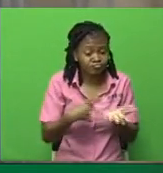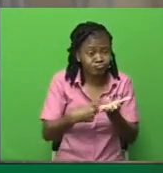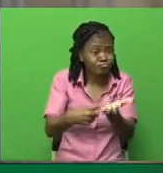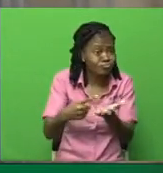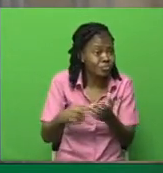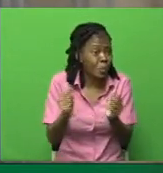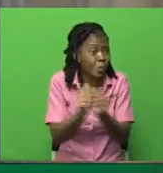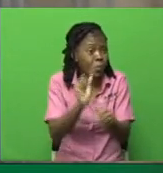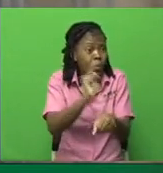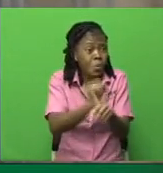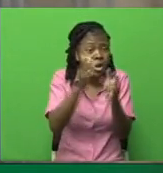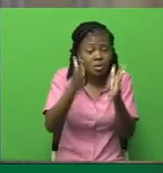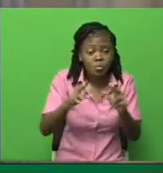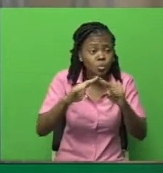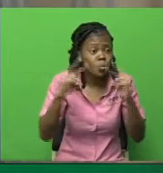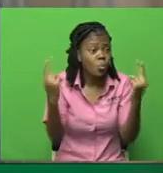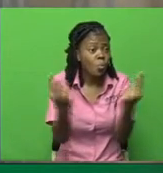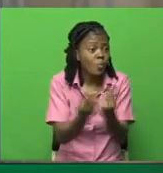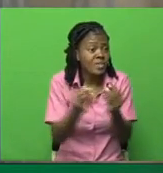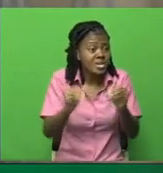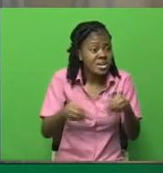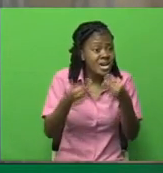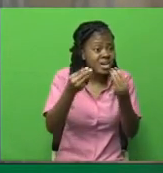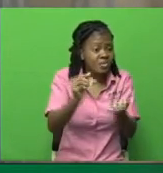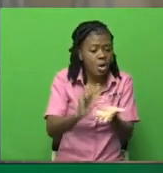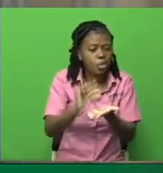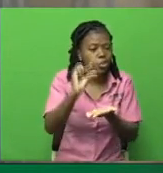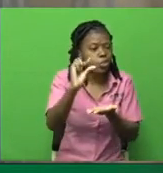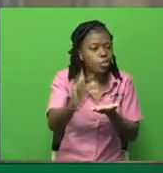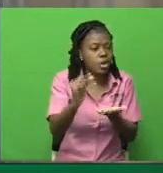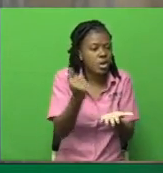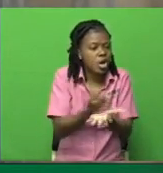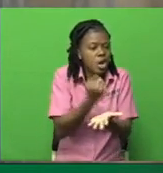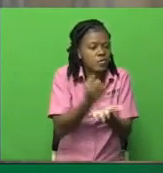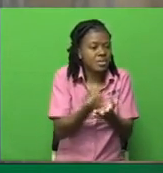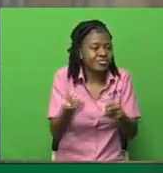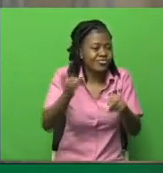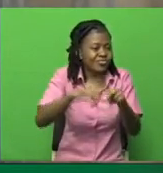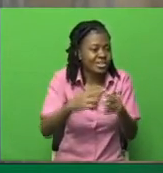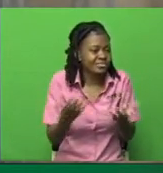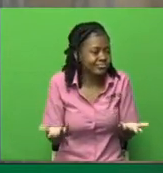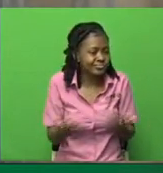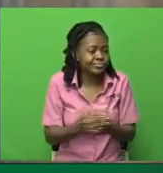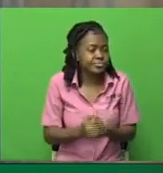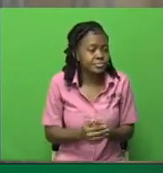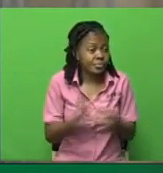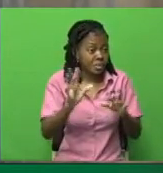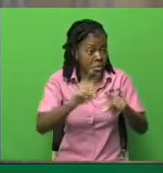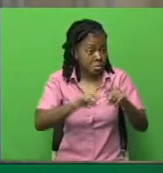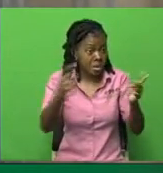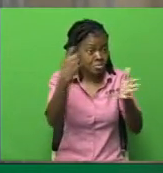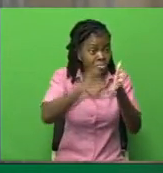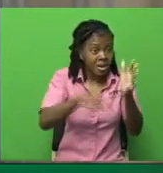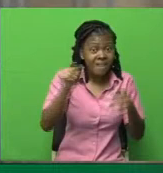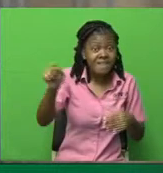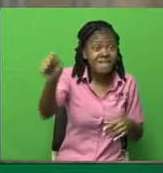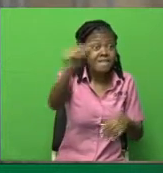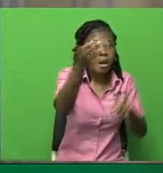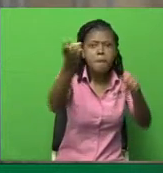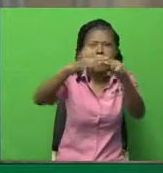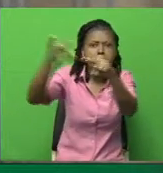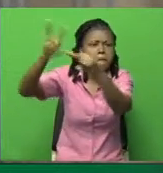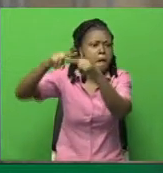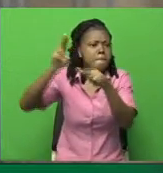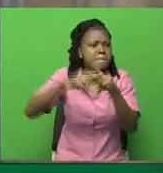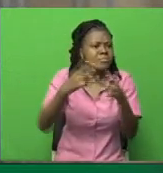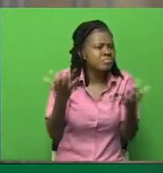offering zero and one and four percent salary increases even as the cost of living continued to rise